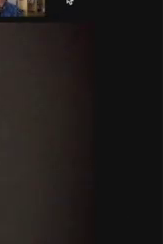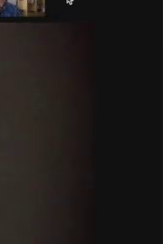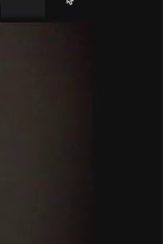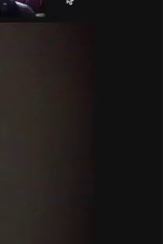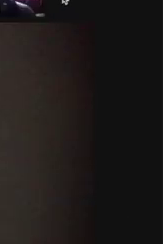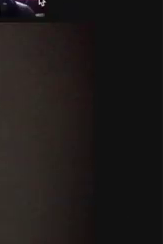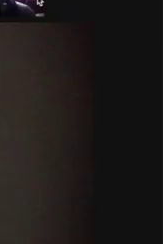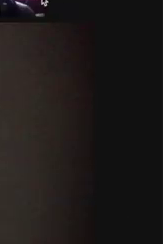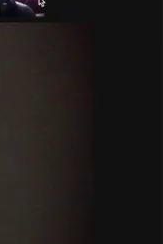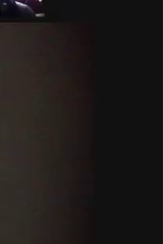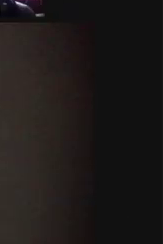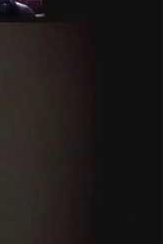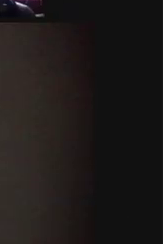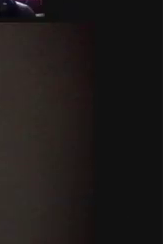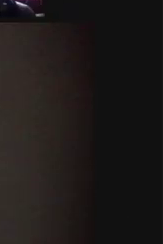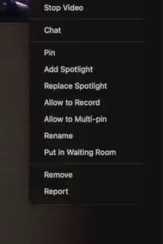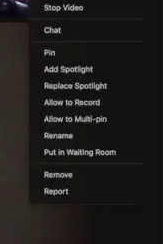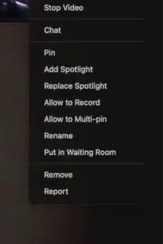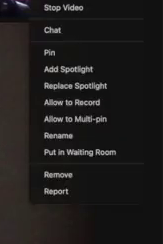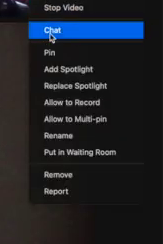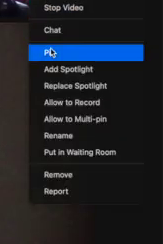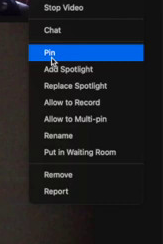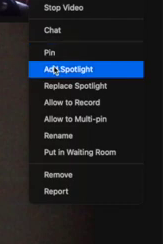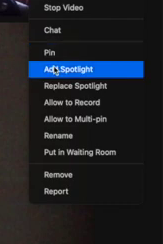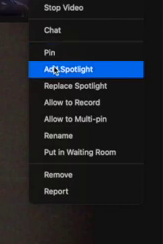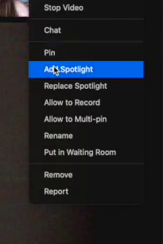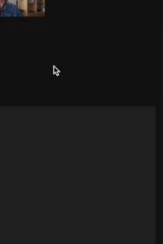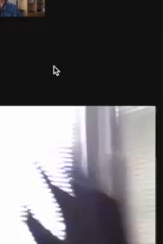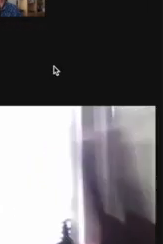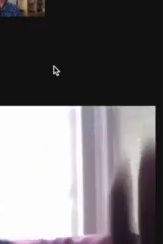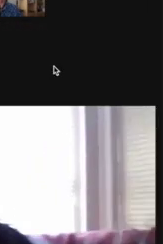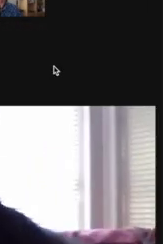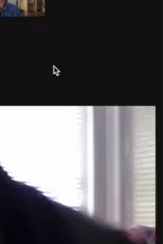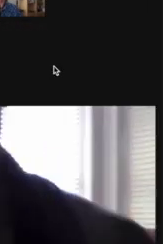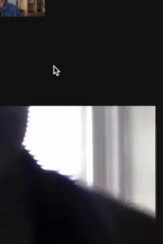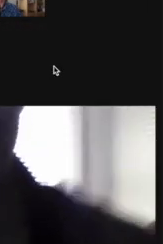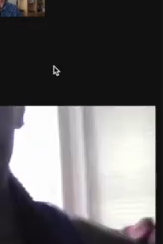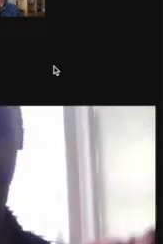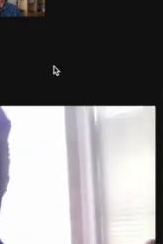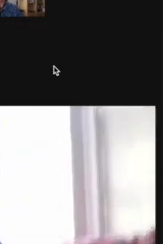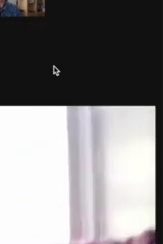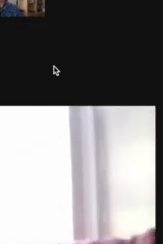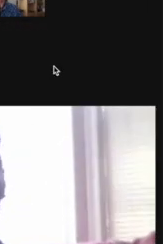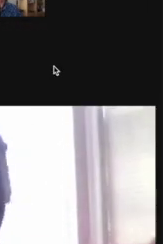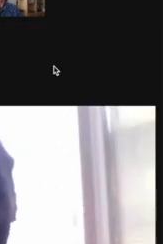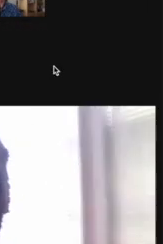Anya, who I think is still here, yes? Yes, I'm still here.